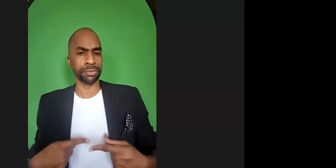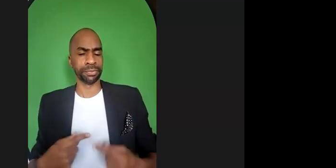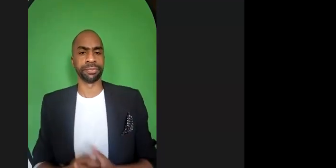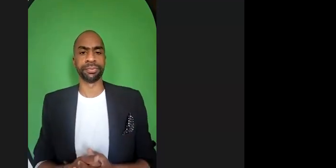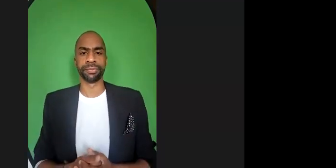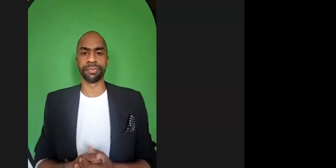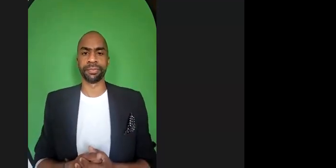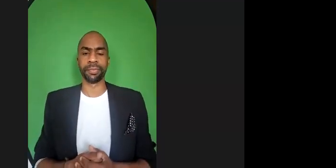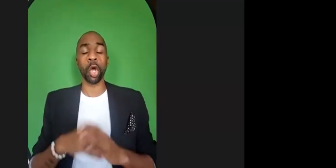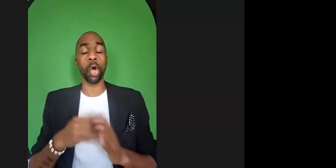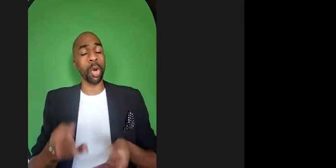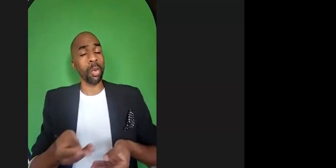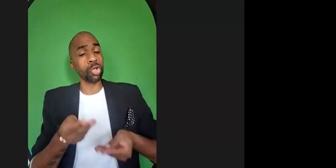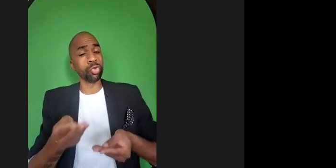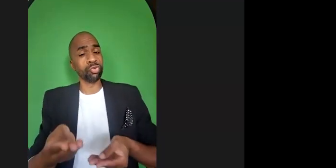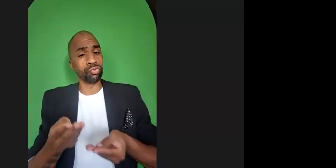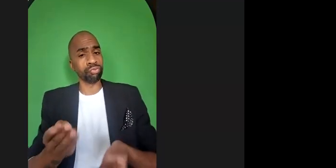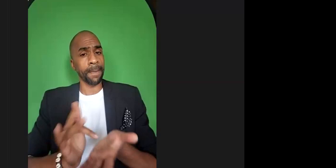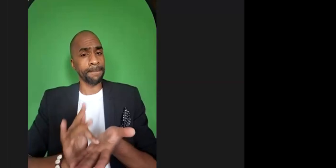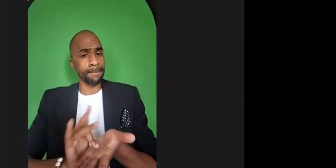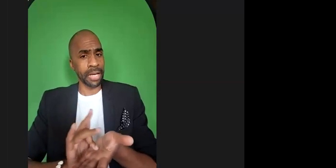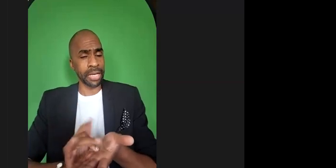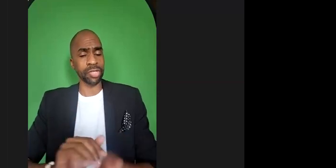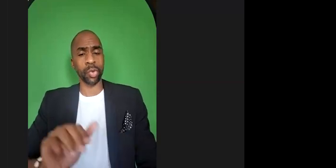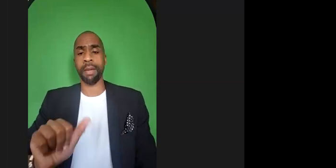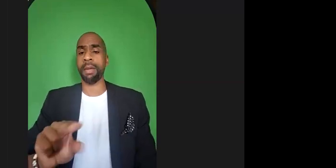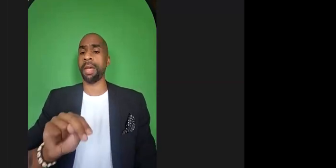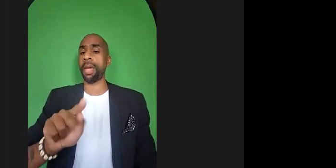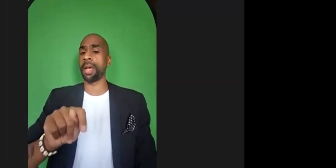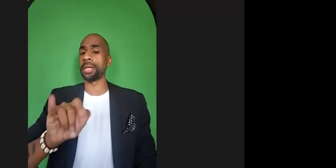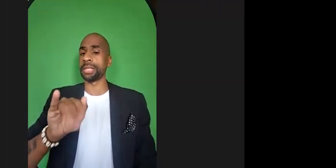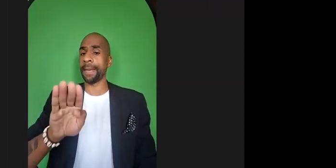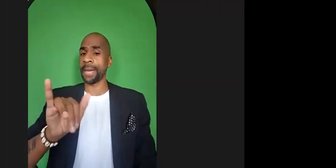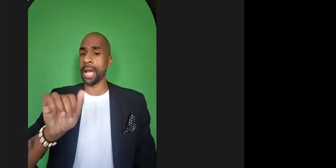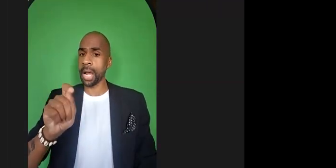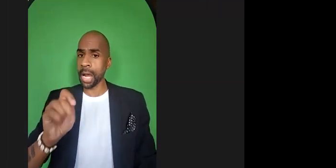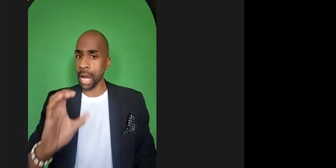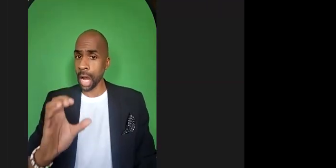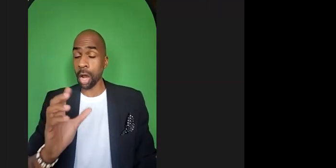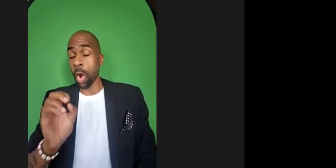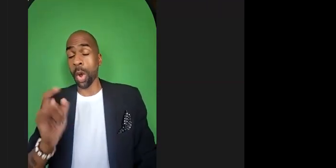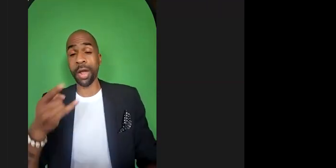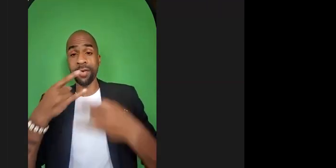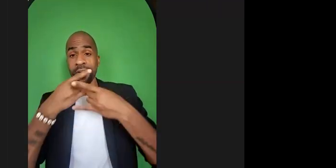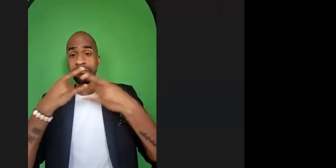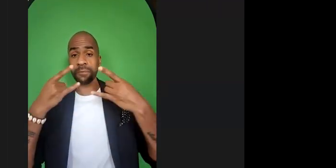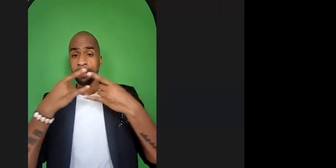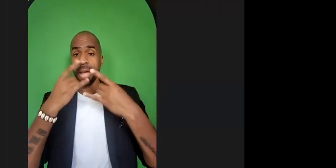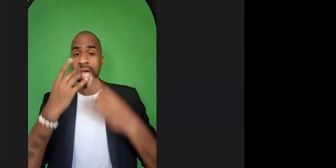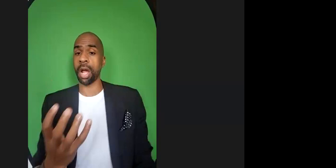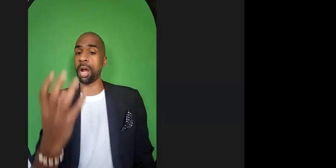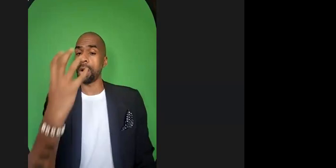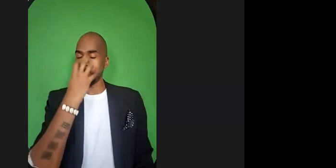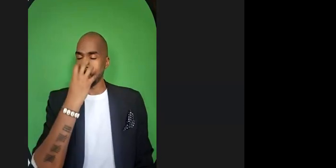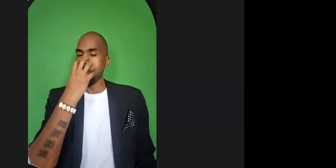with antibiotics and often with a breathing support, like through a mask, for example. But even with